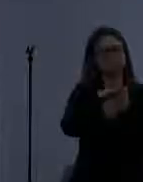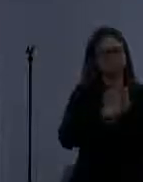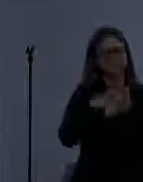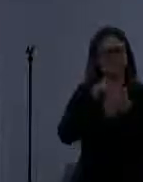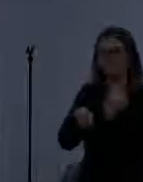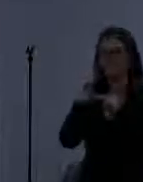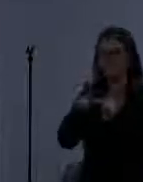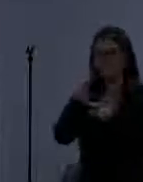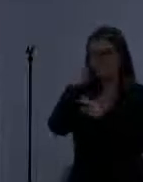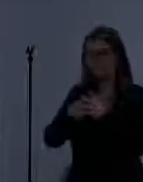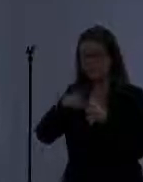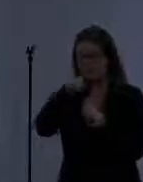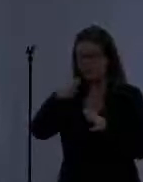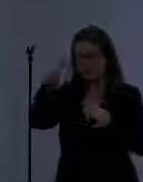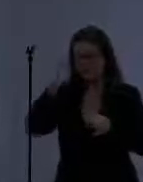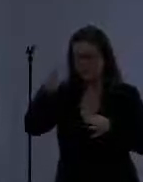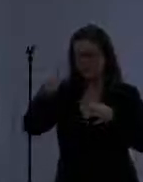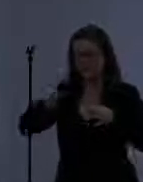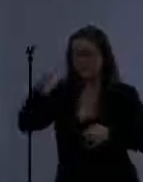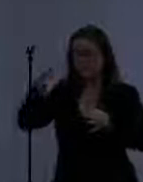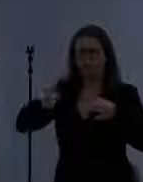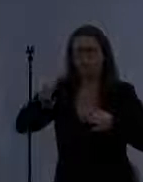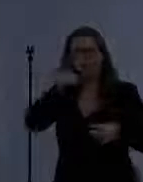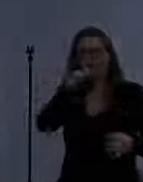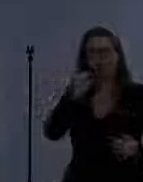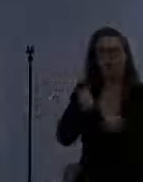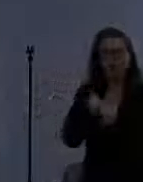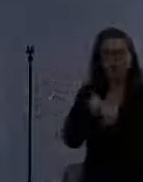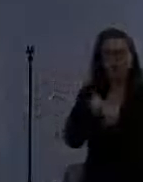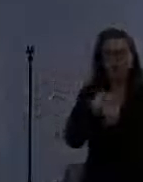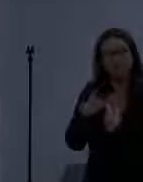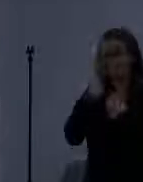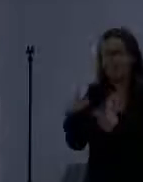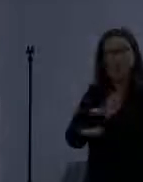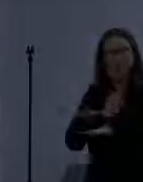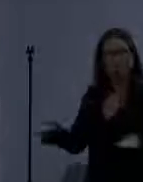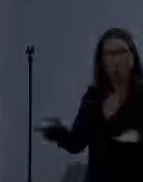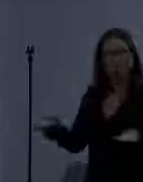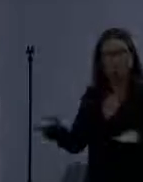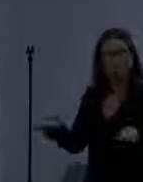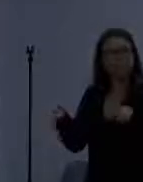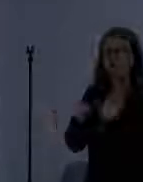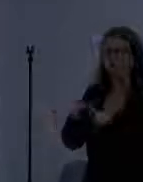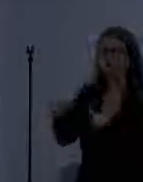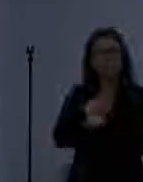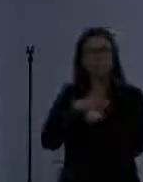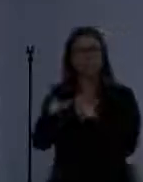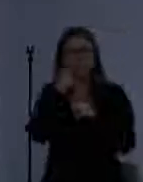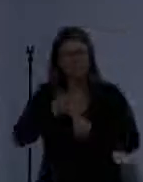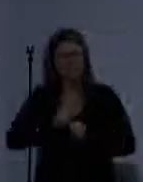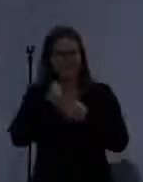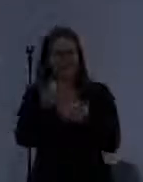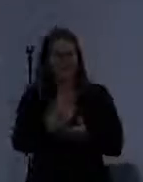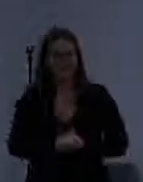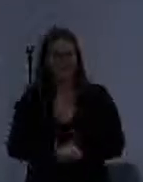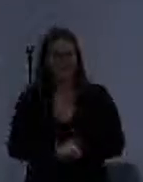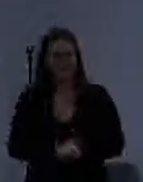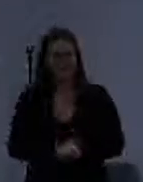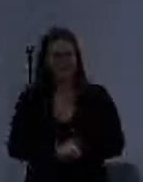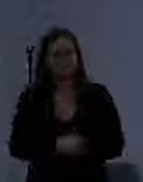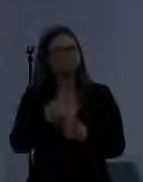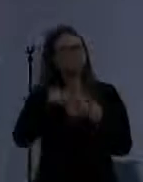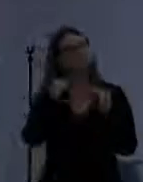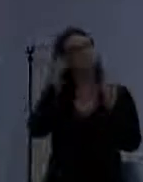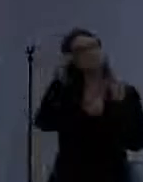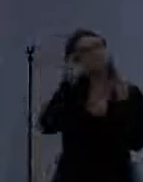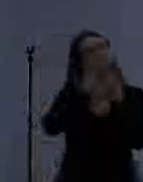framed. And it's also about individual expression and culture. So when I was trying to think about, well, what might this mean?